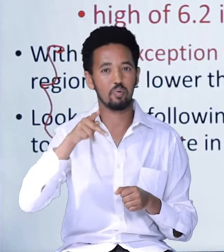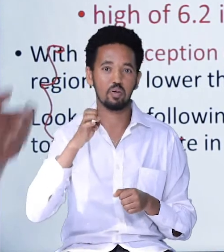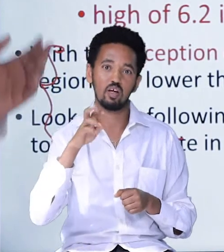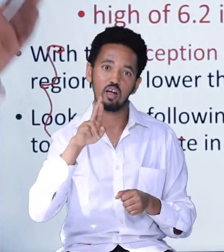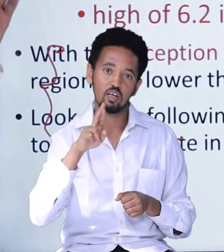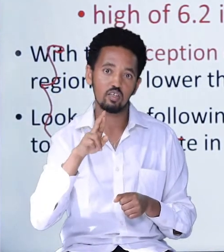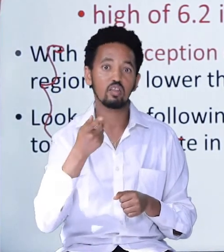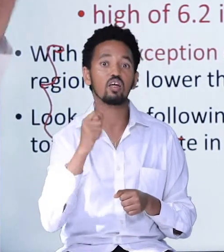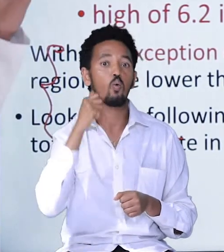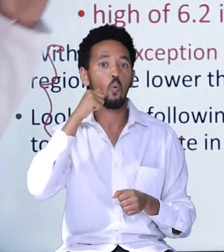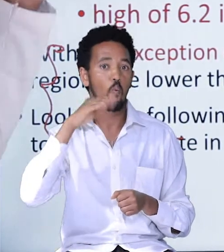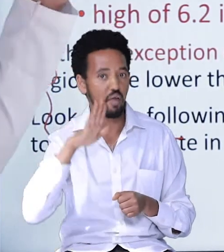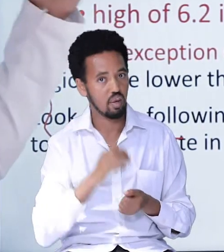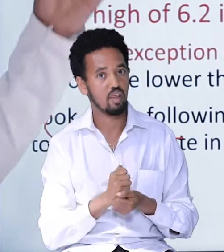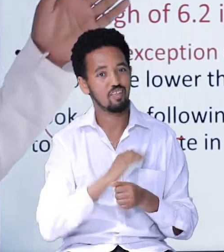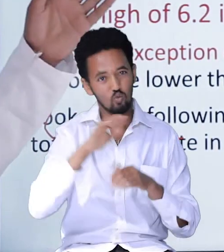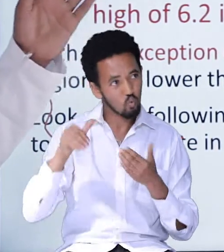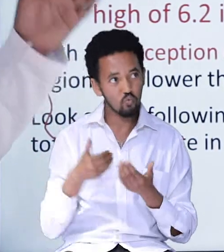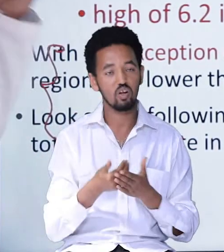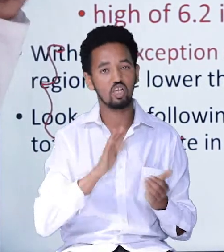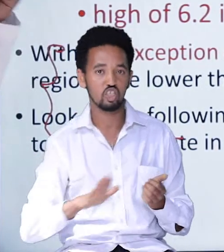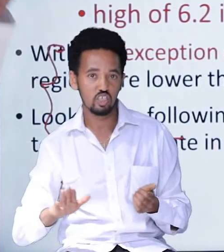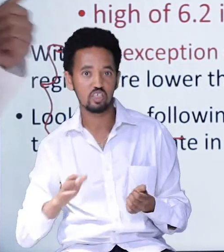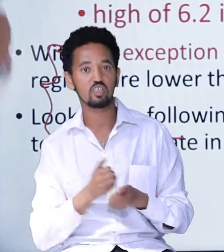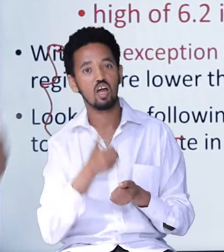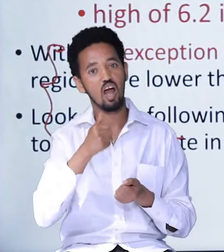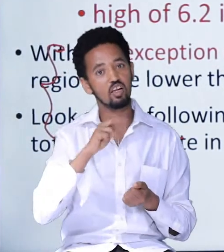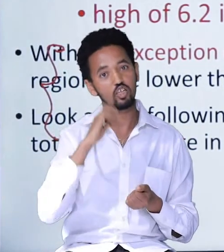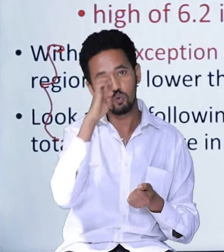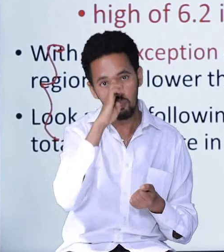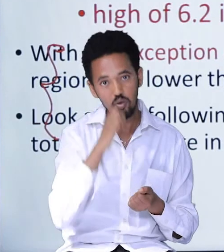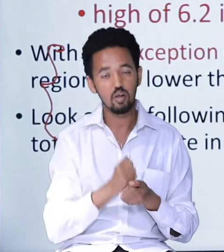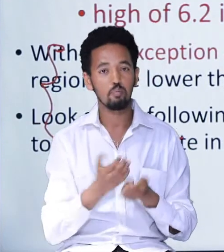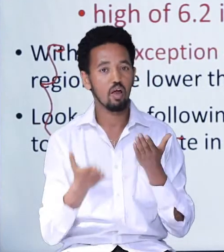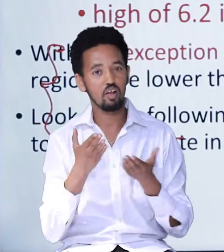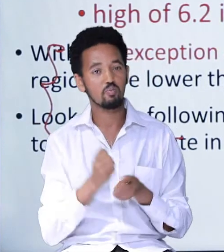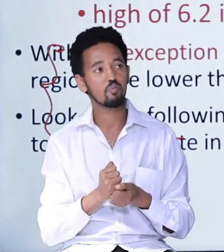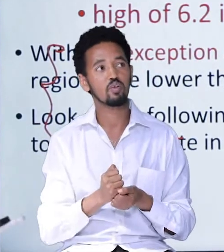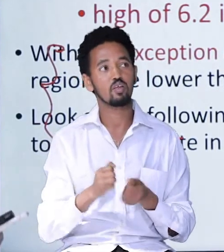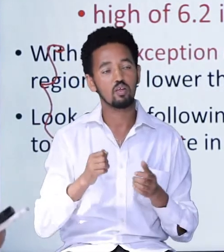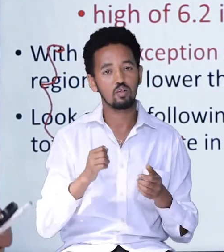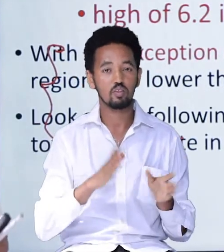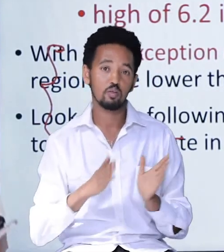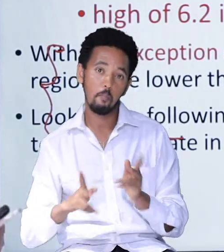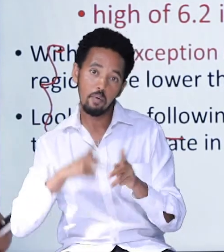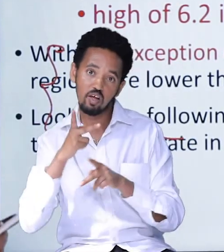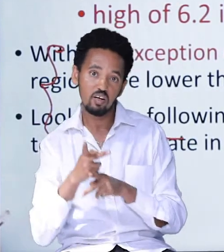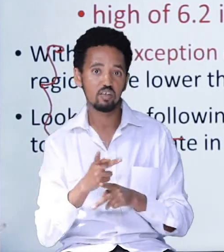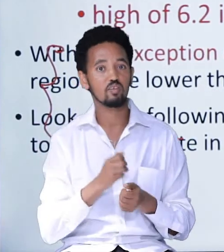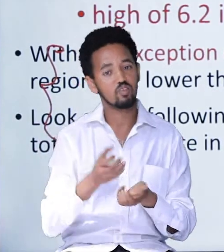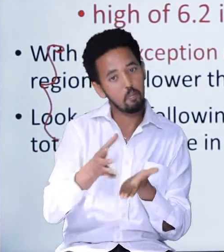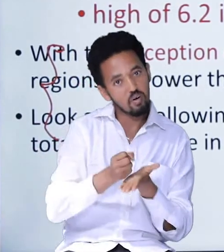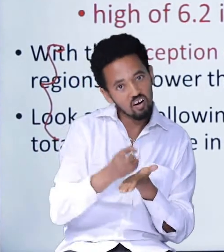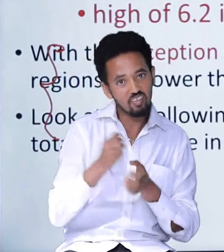This means that the total number of children an Ethiopian woman would have by the end of her childbearing period or